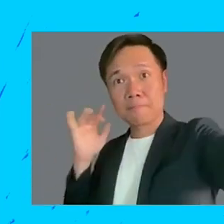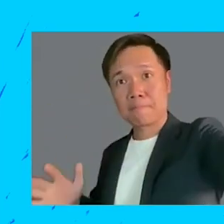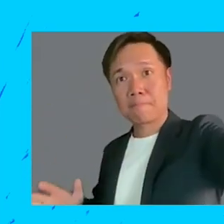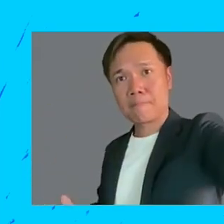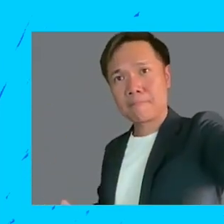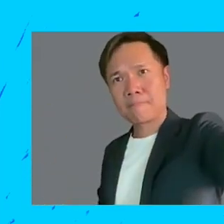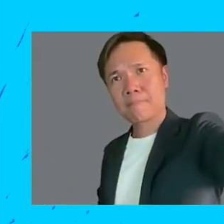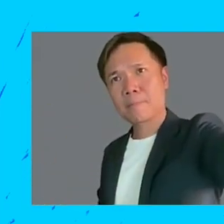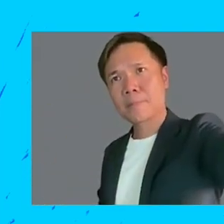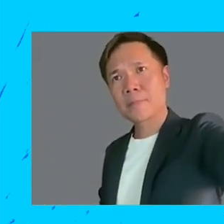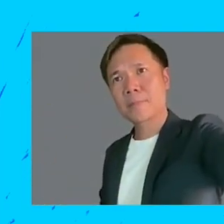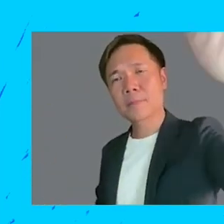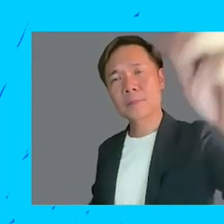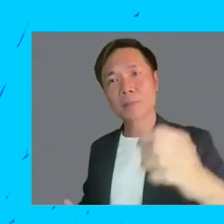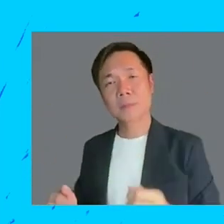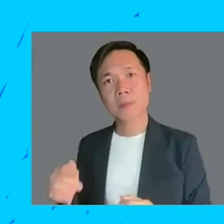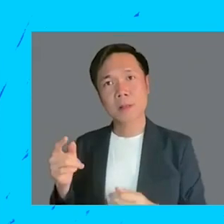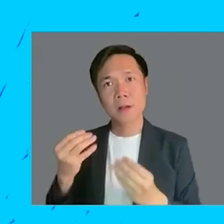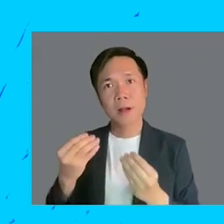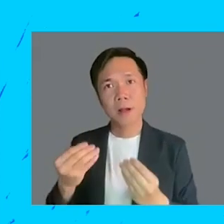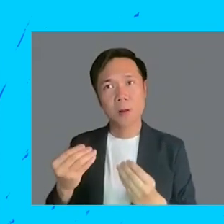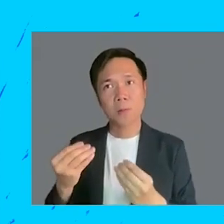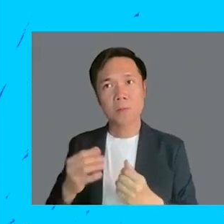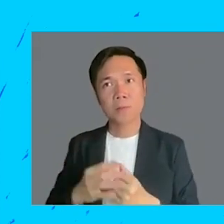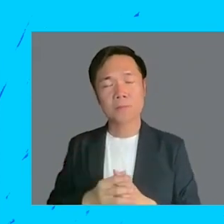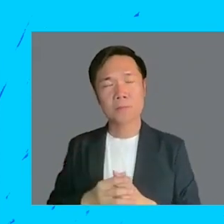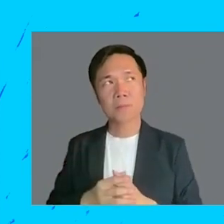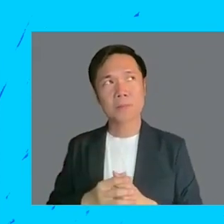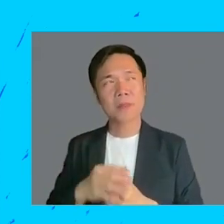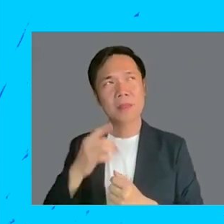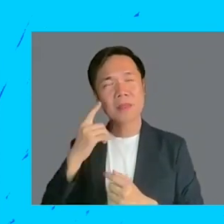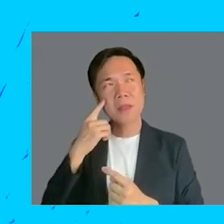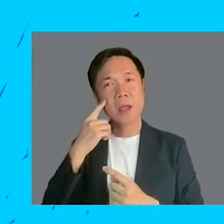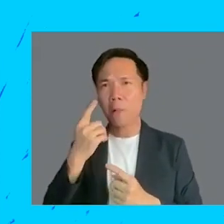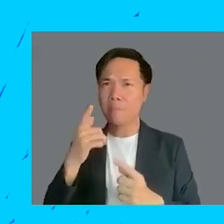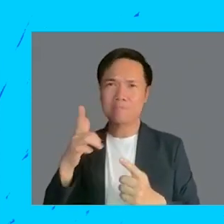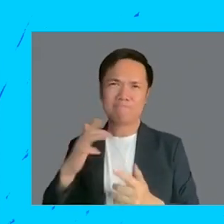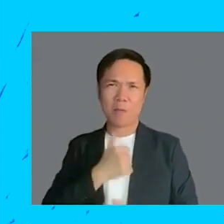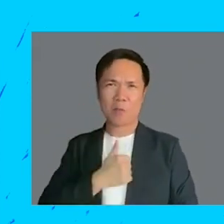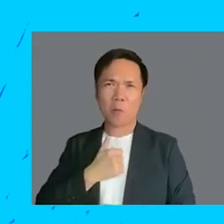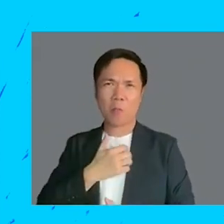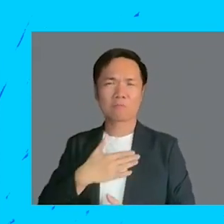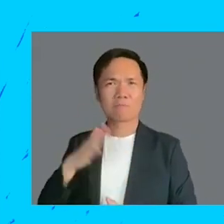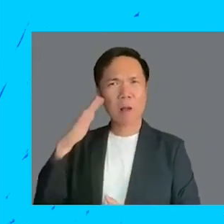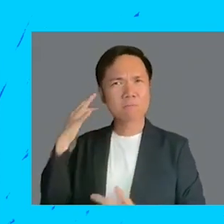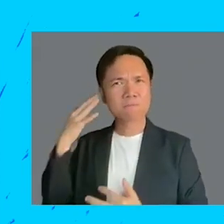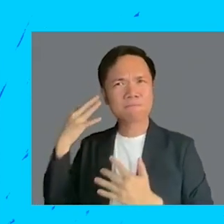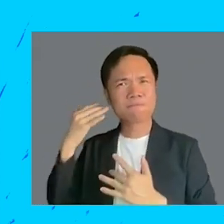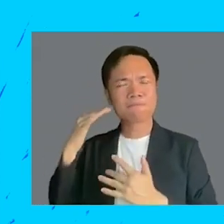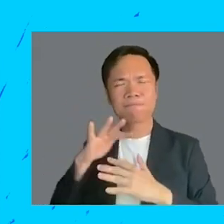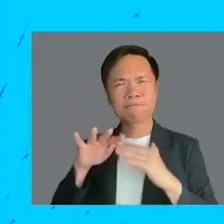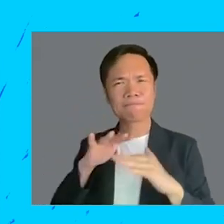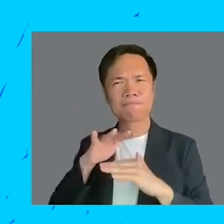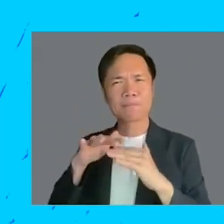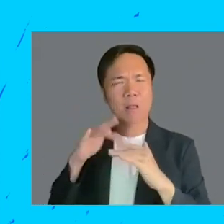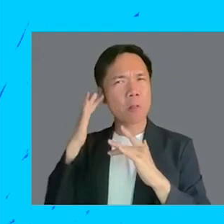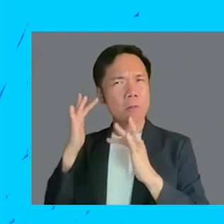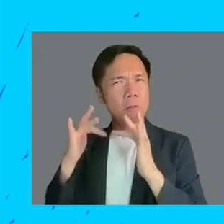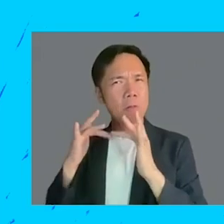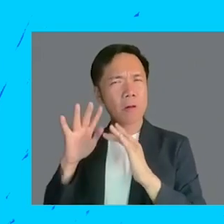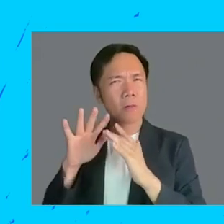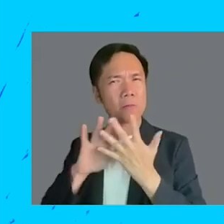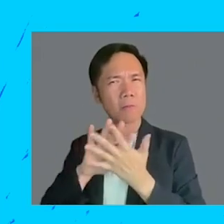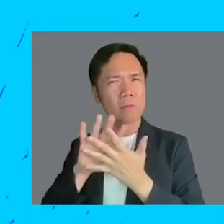that is liver and kidney, and opportunistic infections among young people. A more concerning observation is